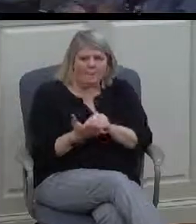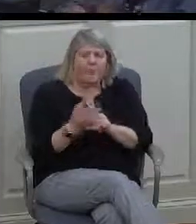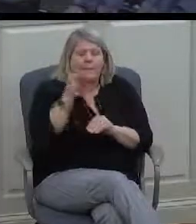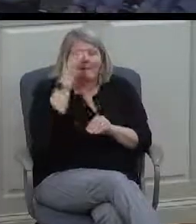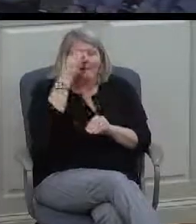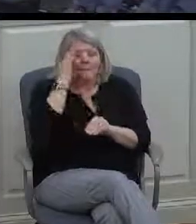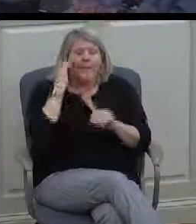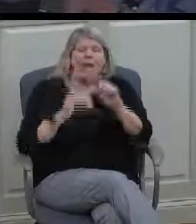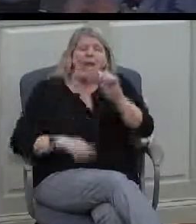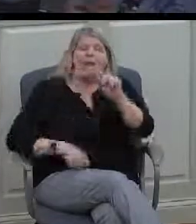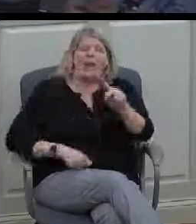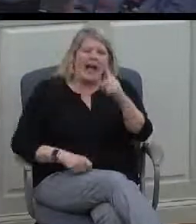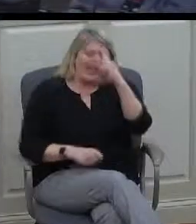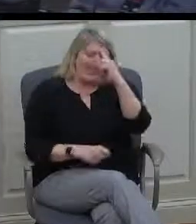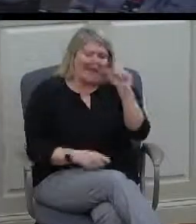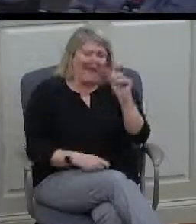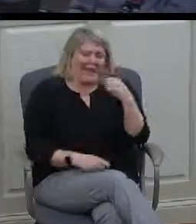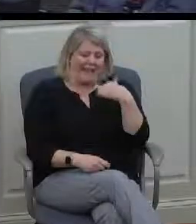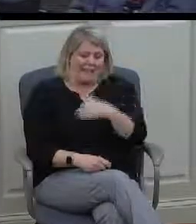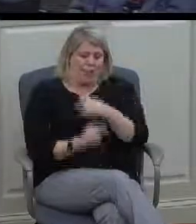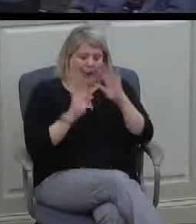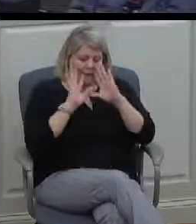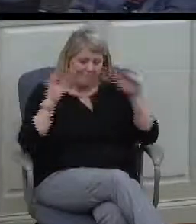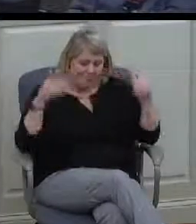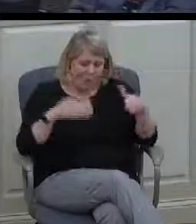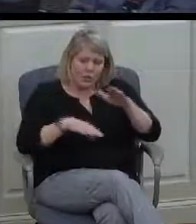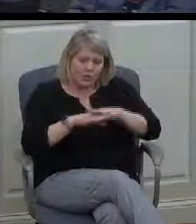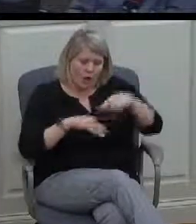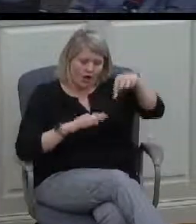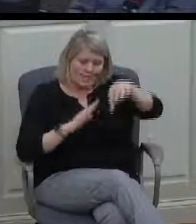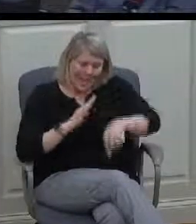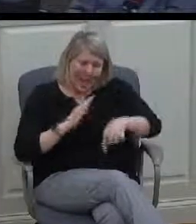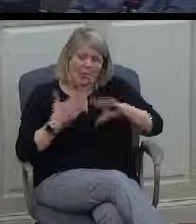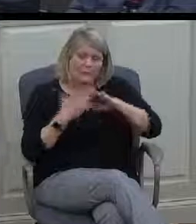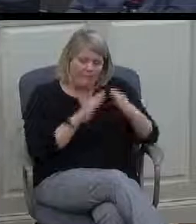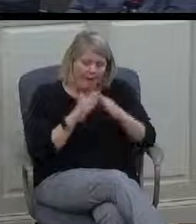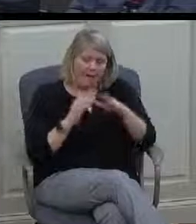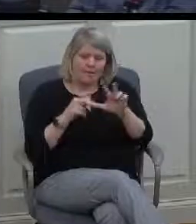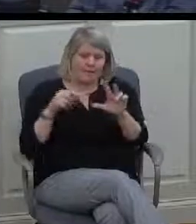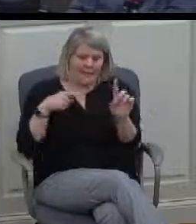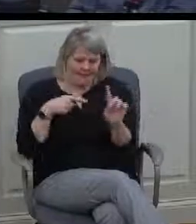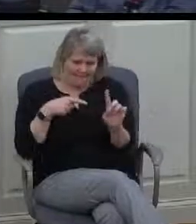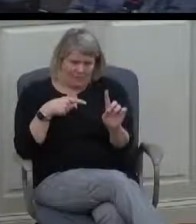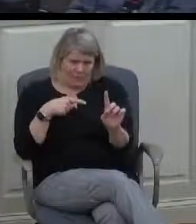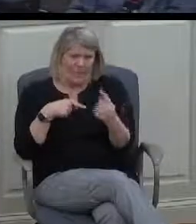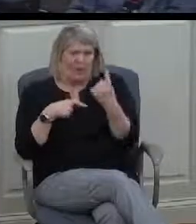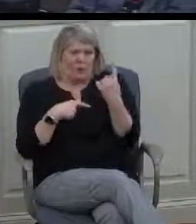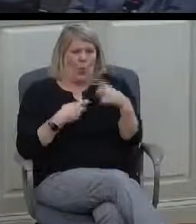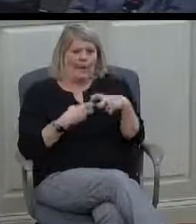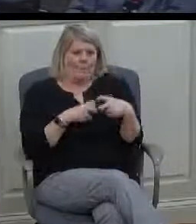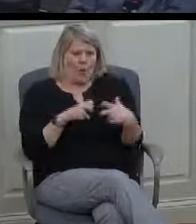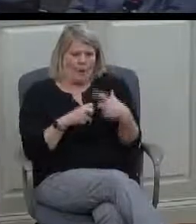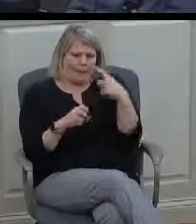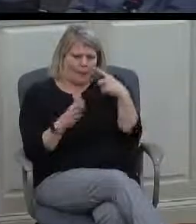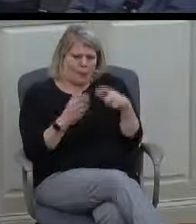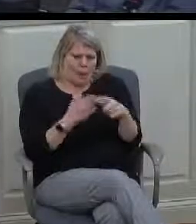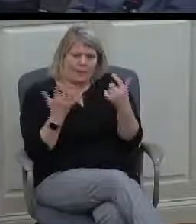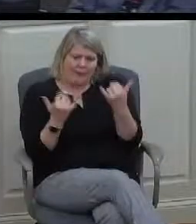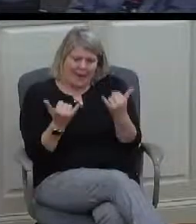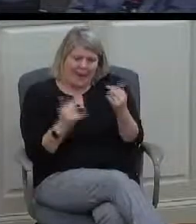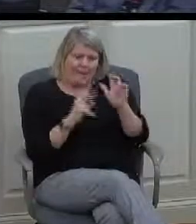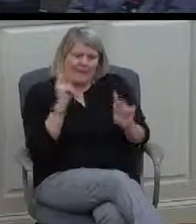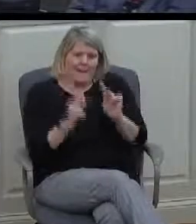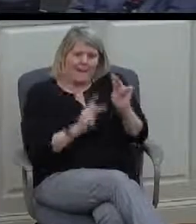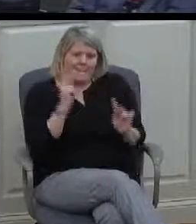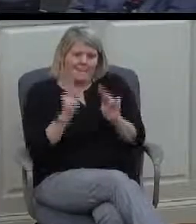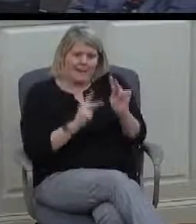if you look at downtown Danville, one of the issues that we see right now is people go and they